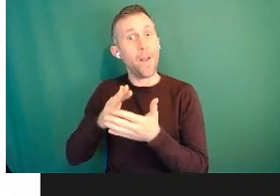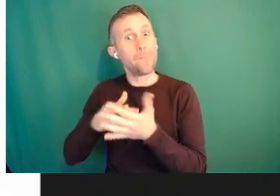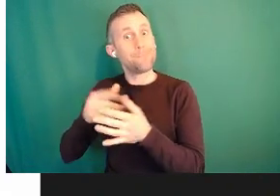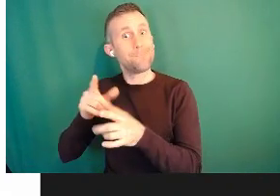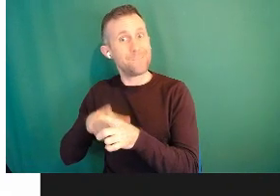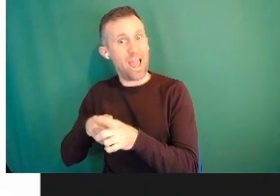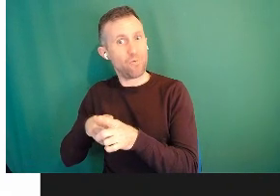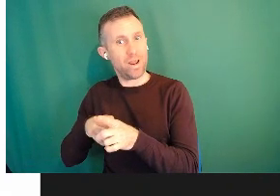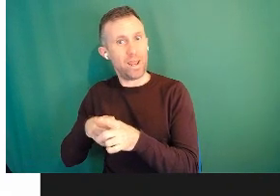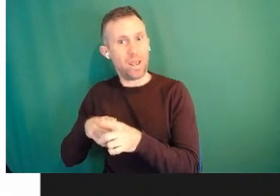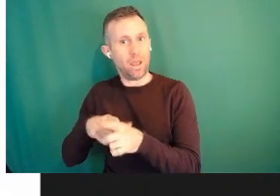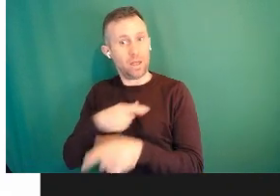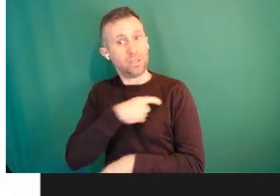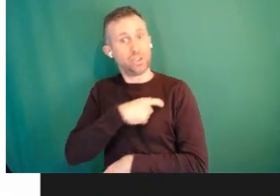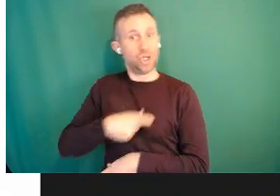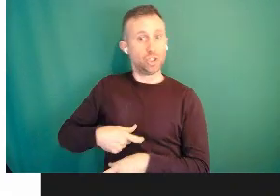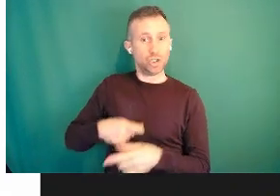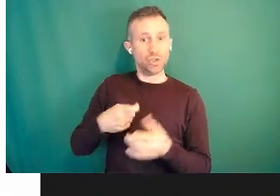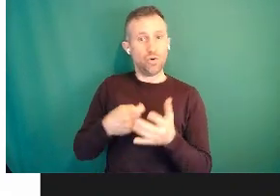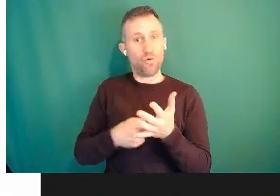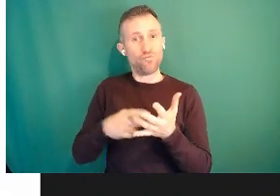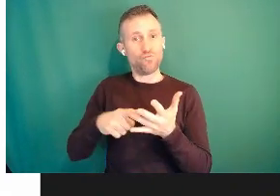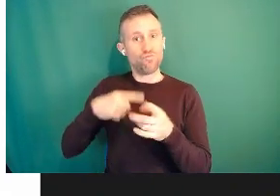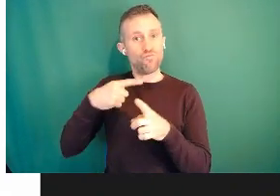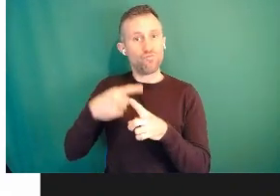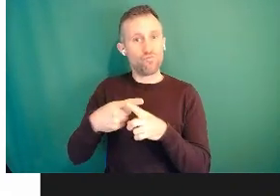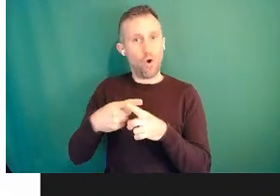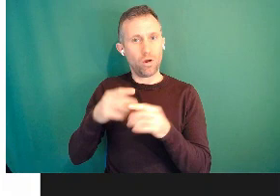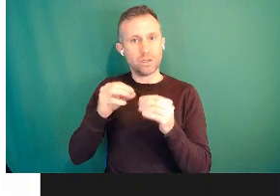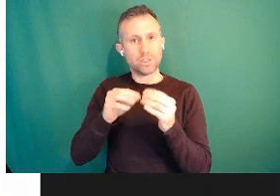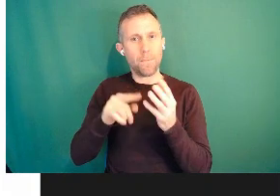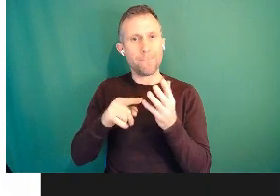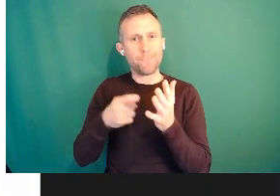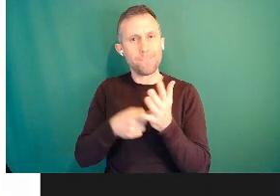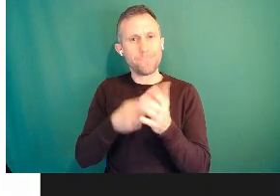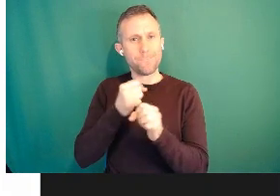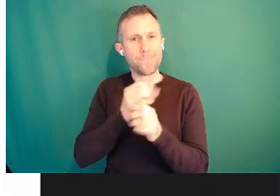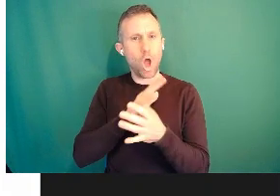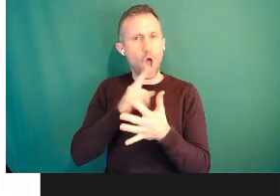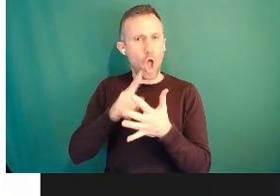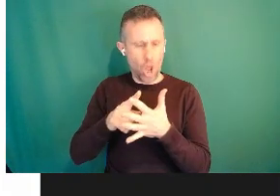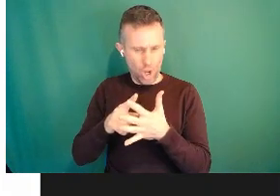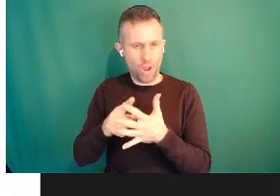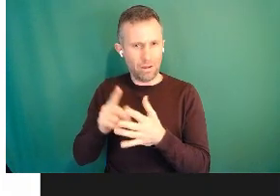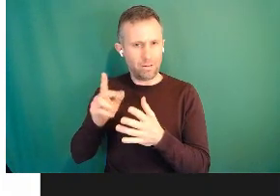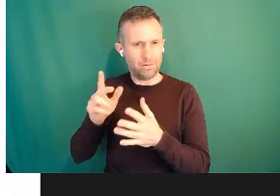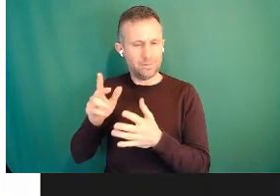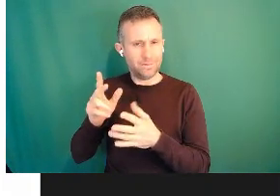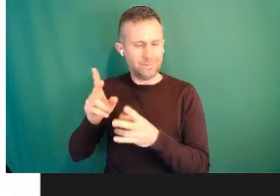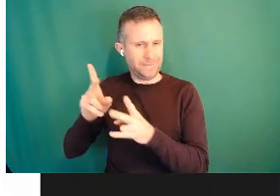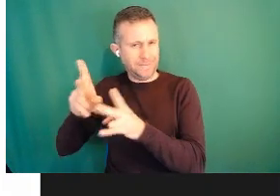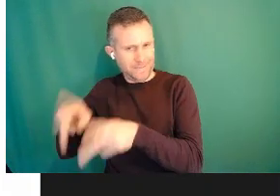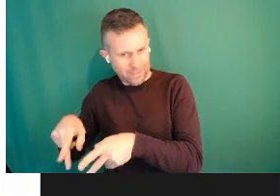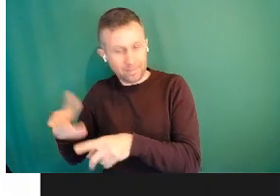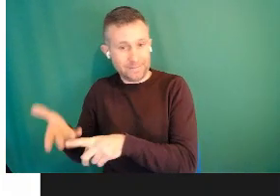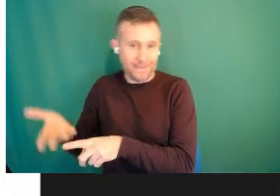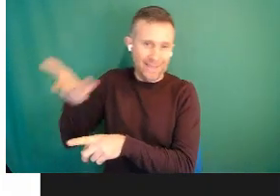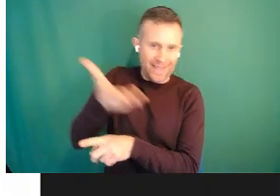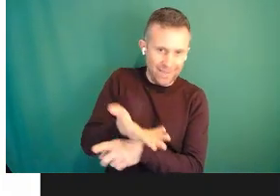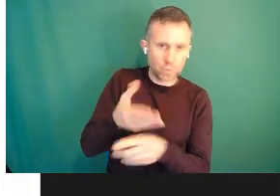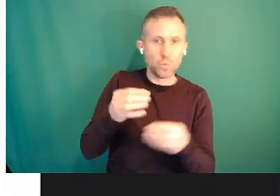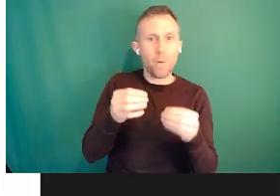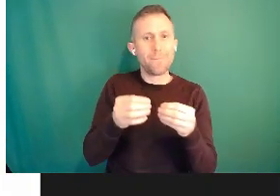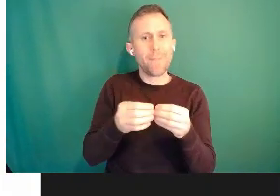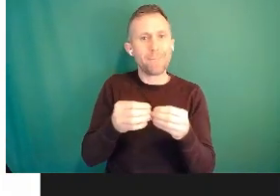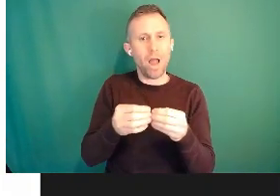in 2014. She left the house to Bamber Gascoigne, who you might recognise the name from